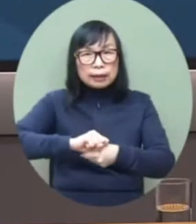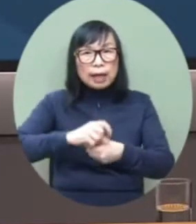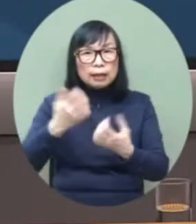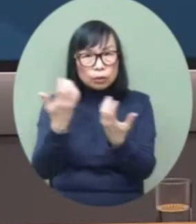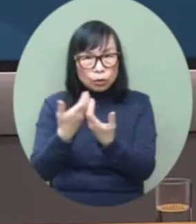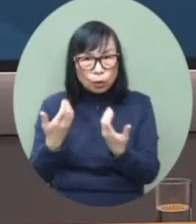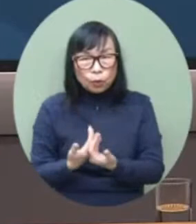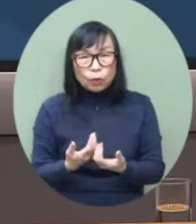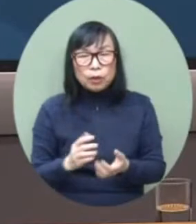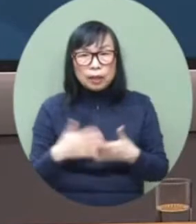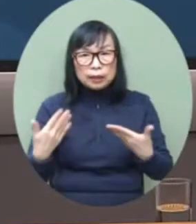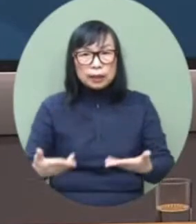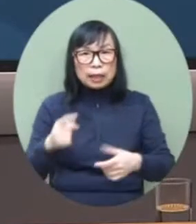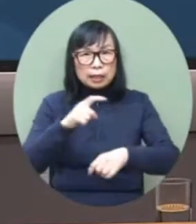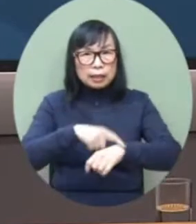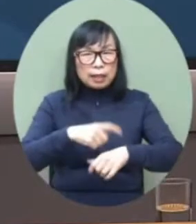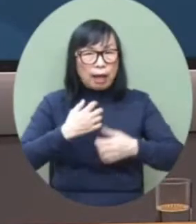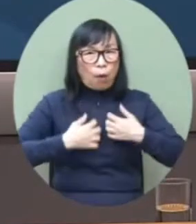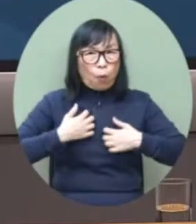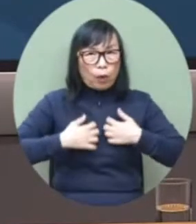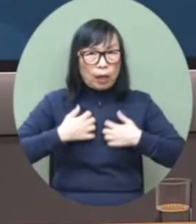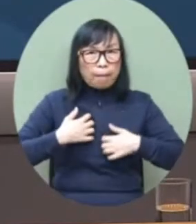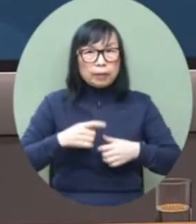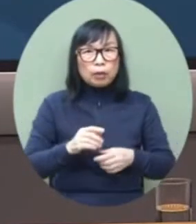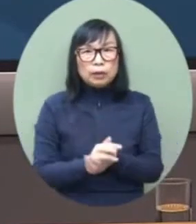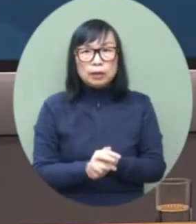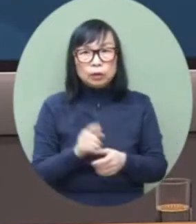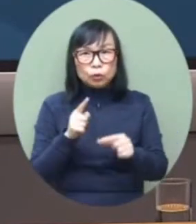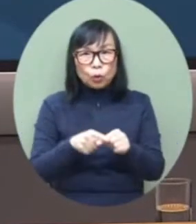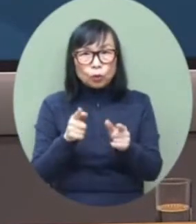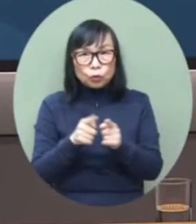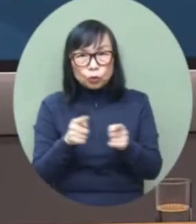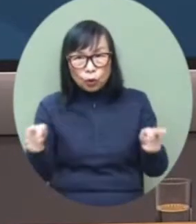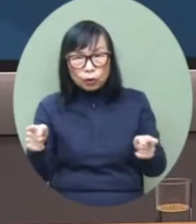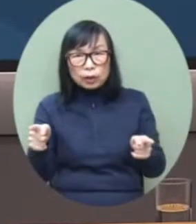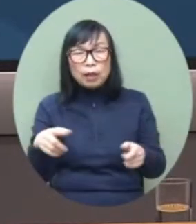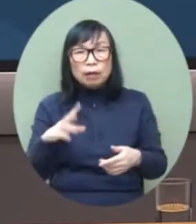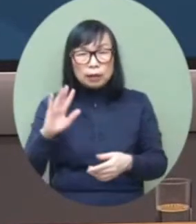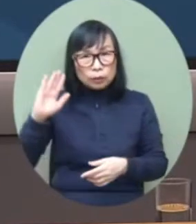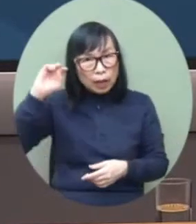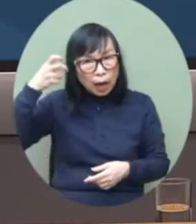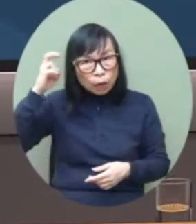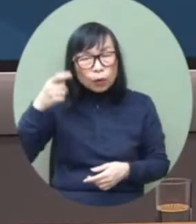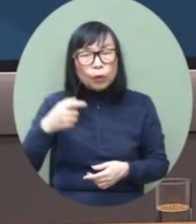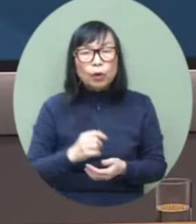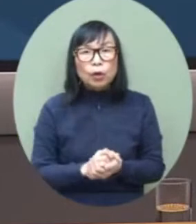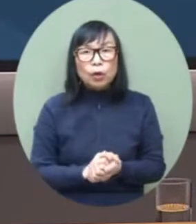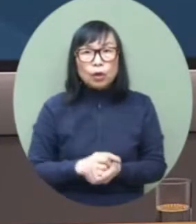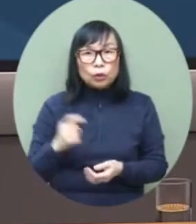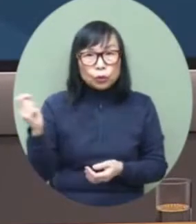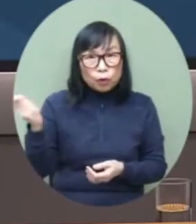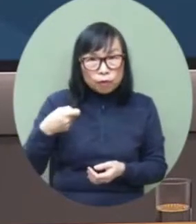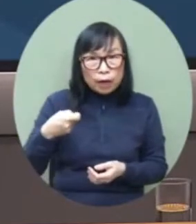in order to enhance capacity. But because of time constraints,